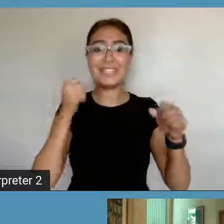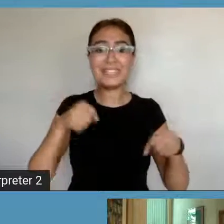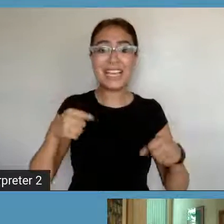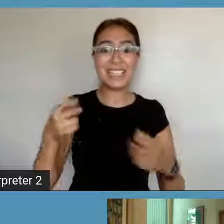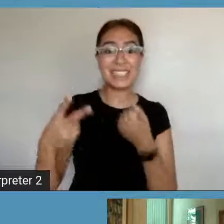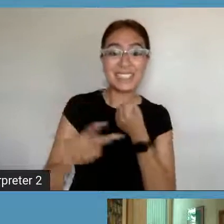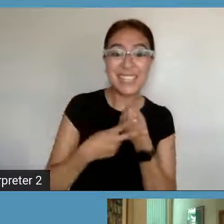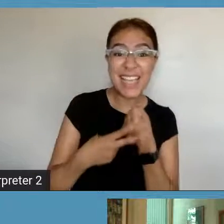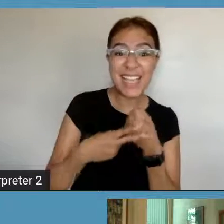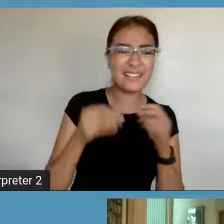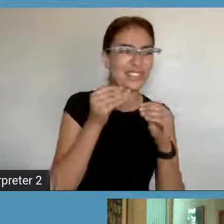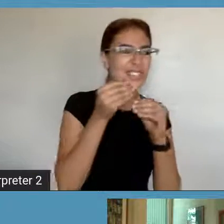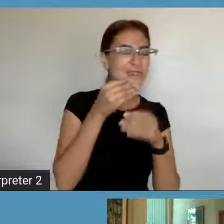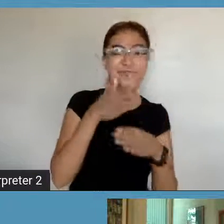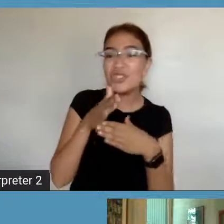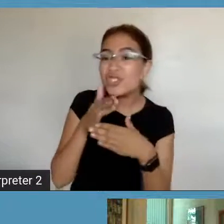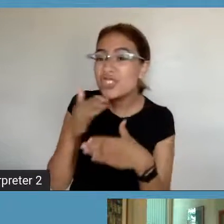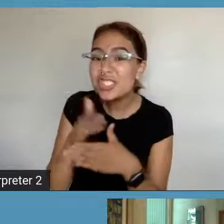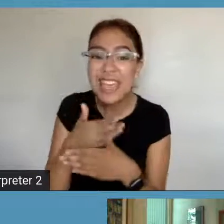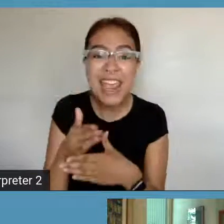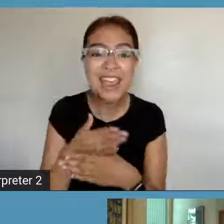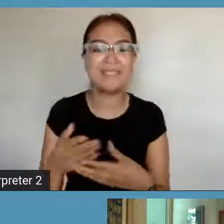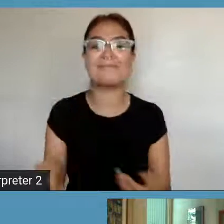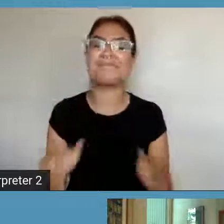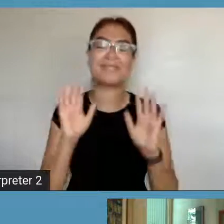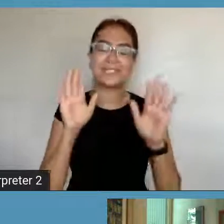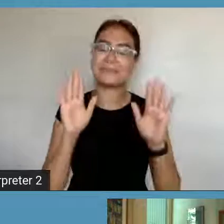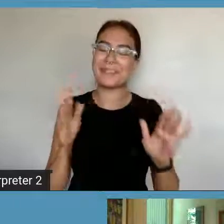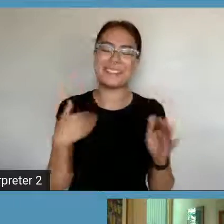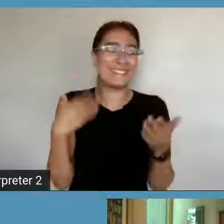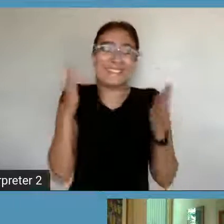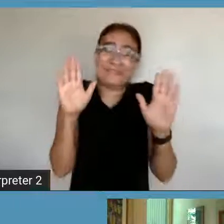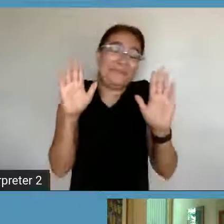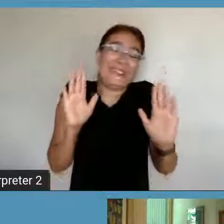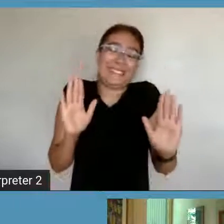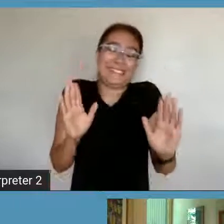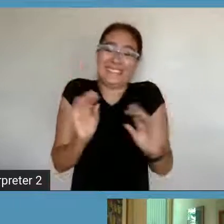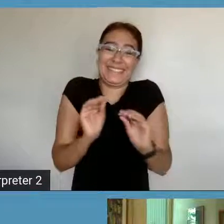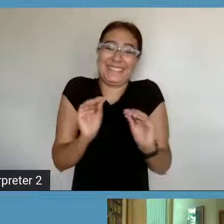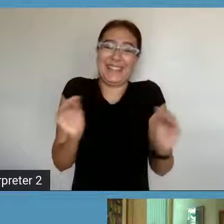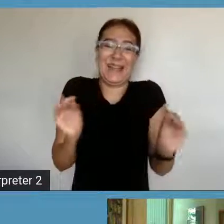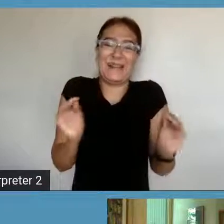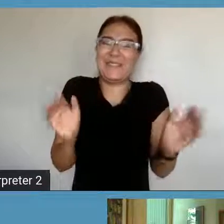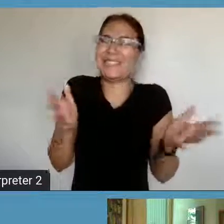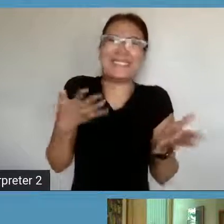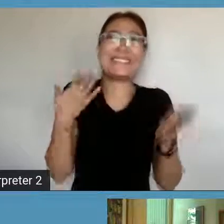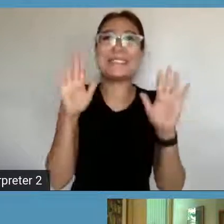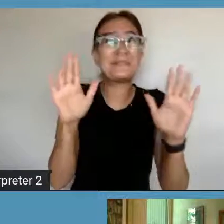it. It's just amazing. It's amazing. There's like no hoarding. You know, it's just amazing.